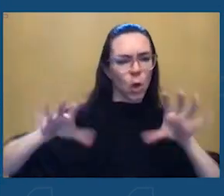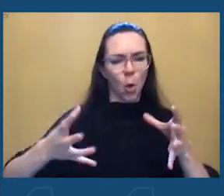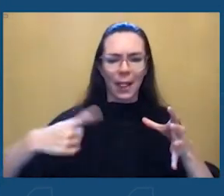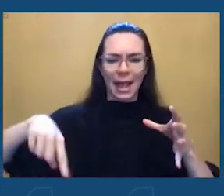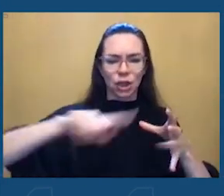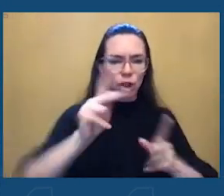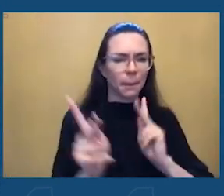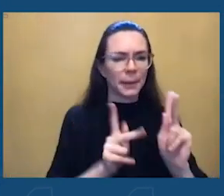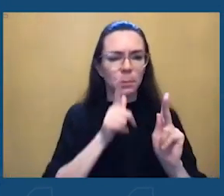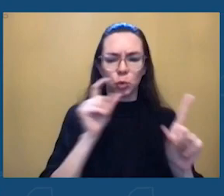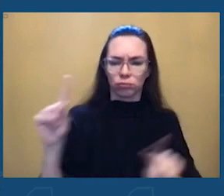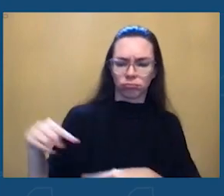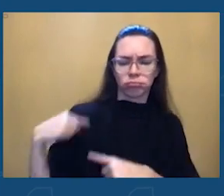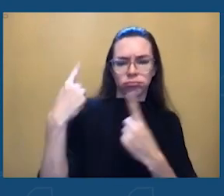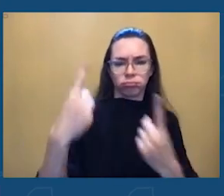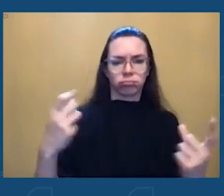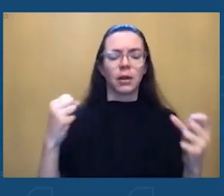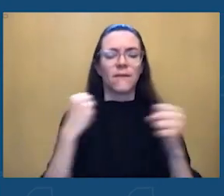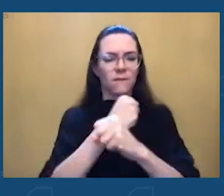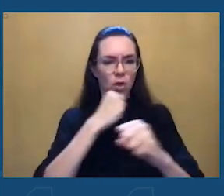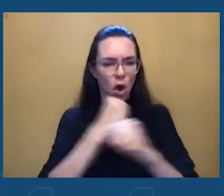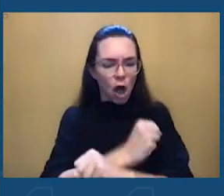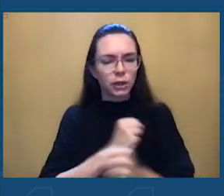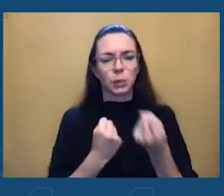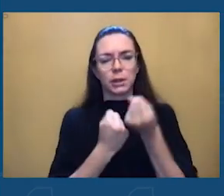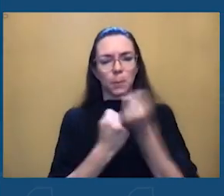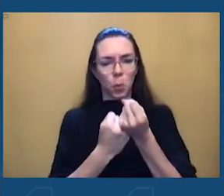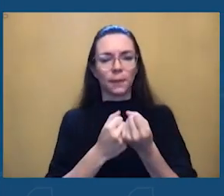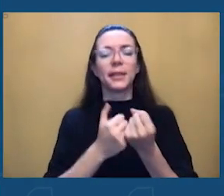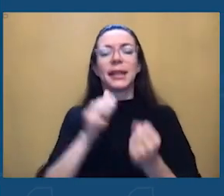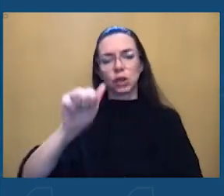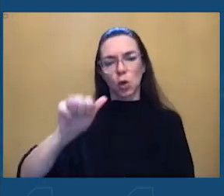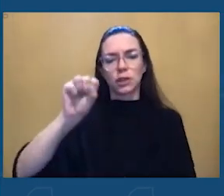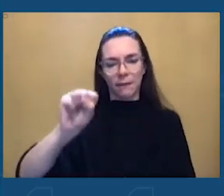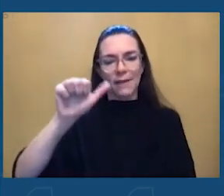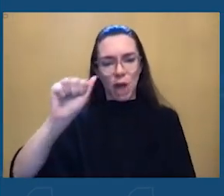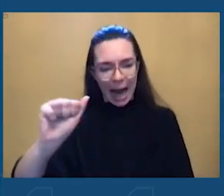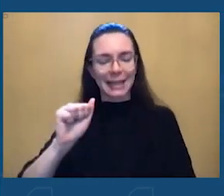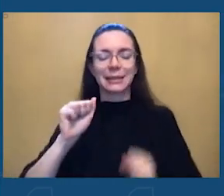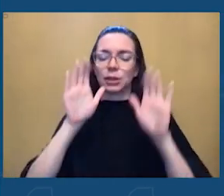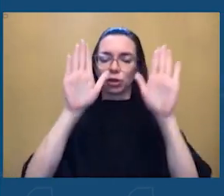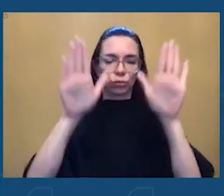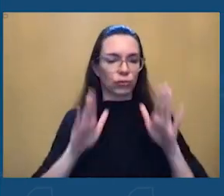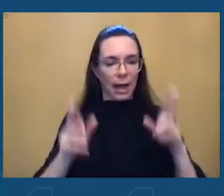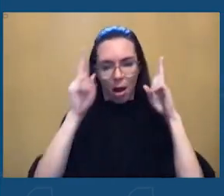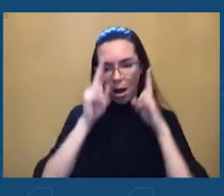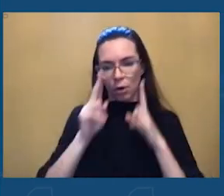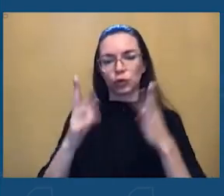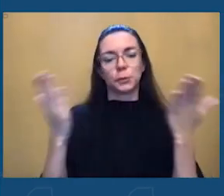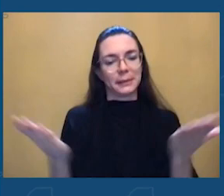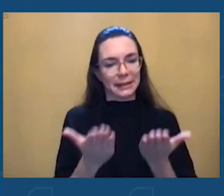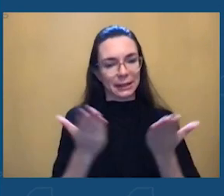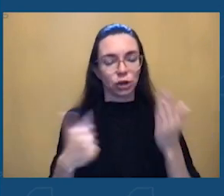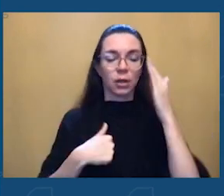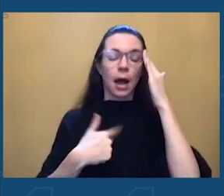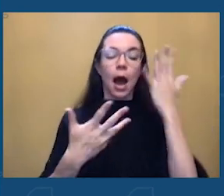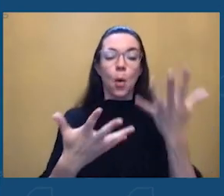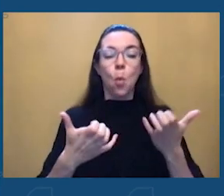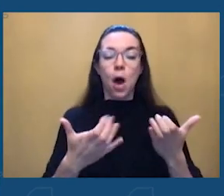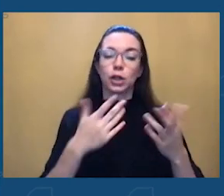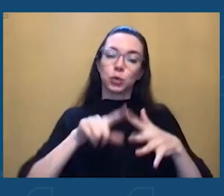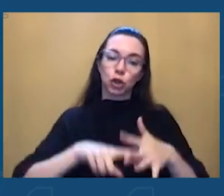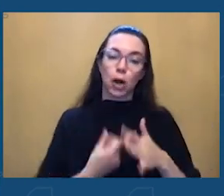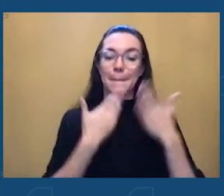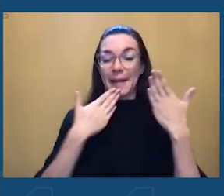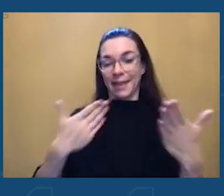to support the Adult Survivor Act, and it is a great honor to be here. I want to start by thanking the